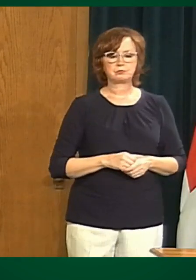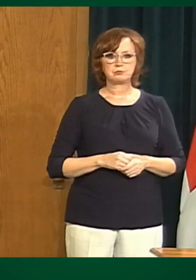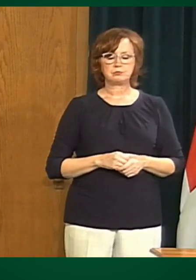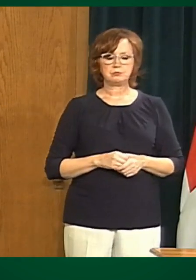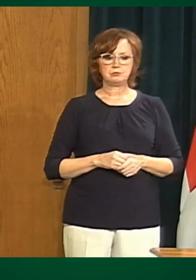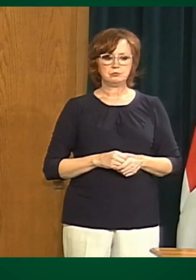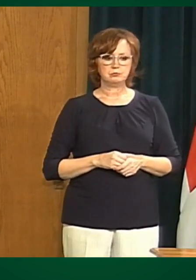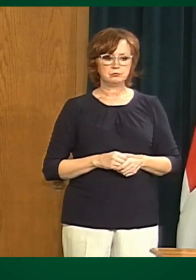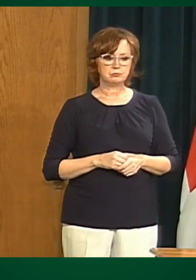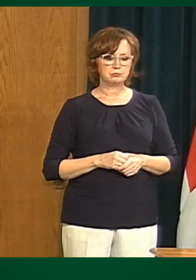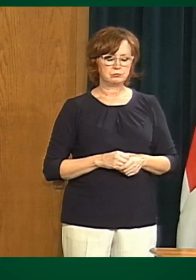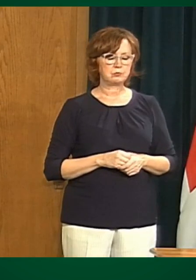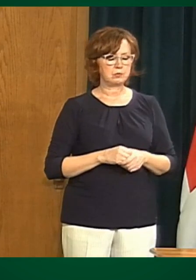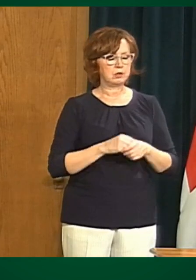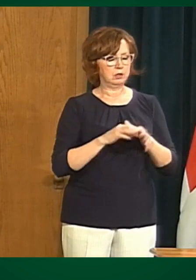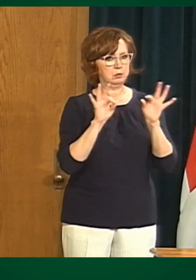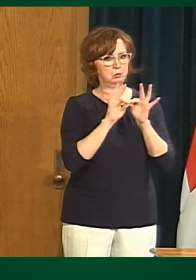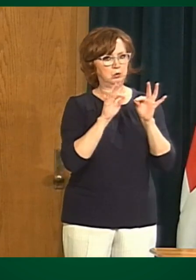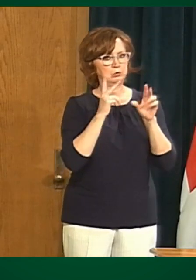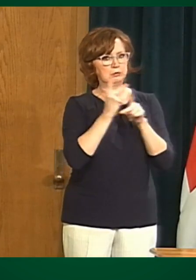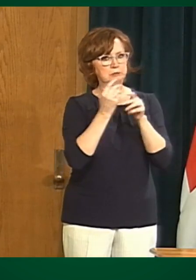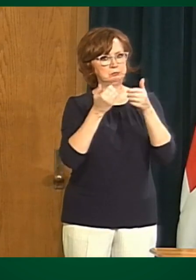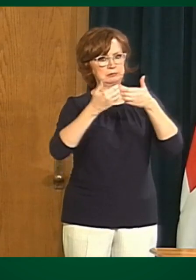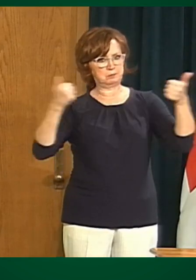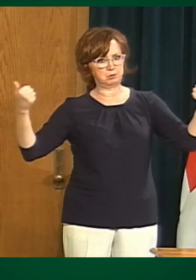is extremely important.